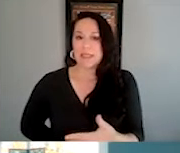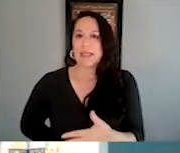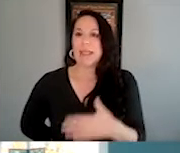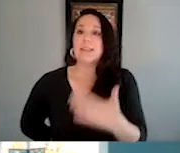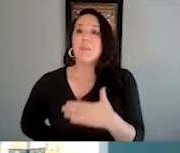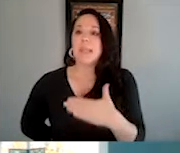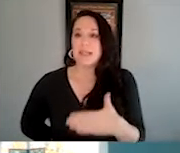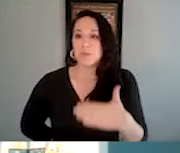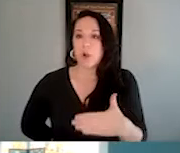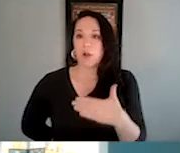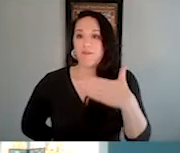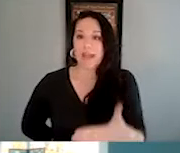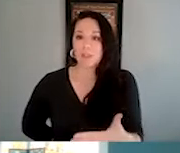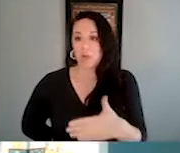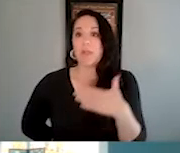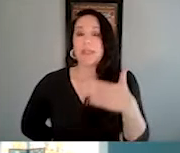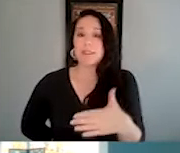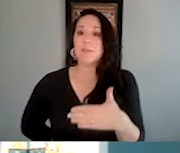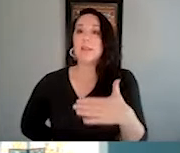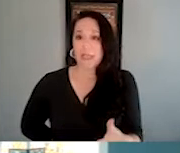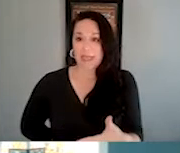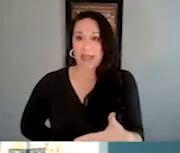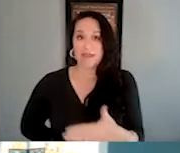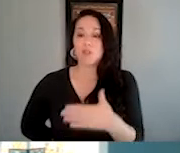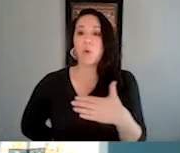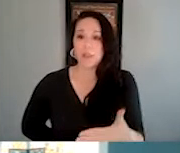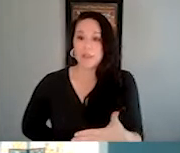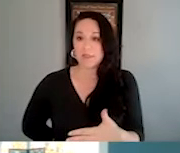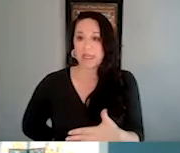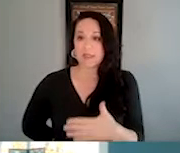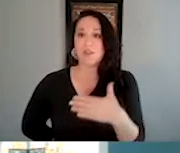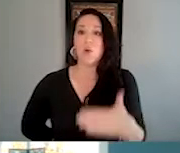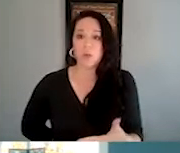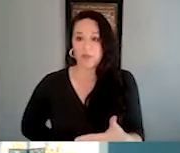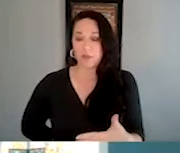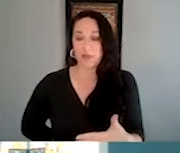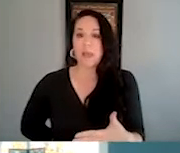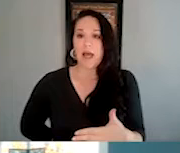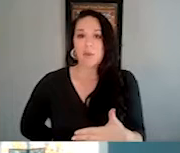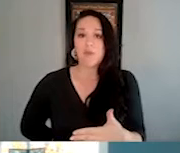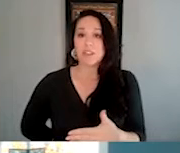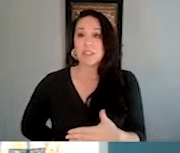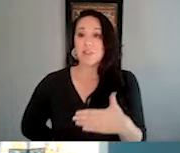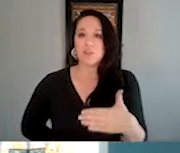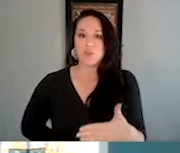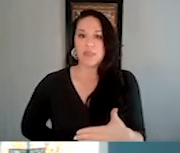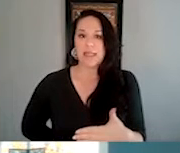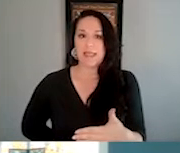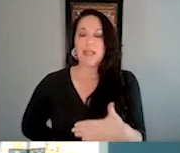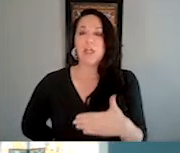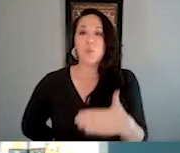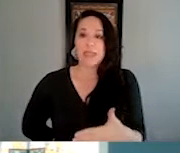saying an uptick isn't making us smarter, faster. We need to be looking at this qualitative data, this local level conversations